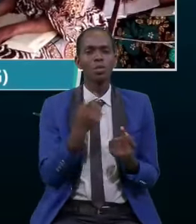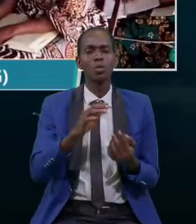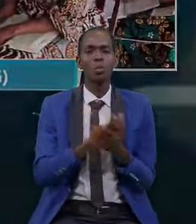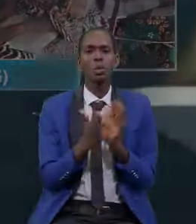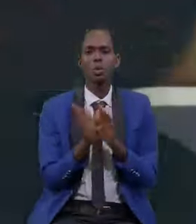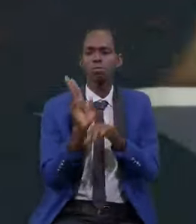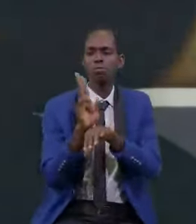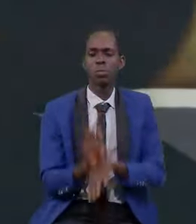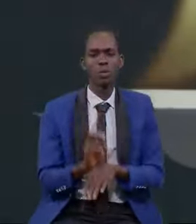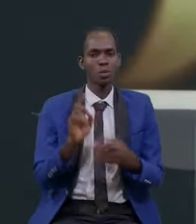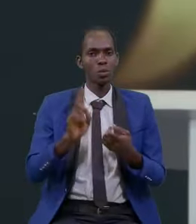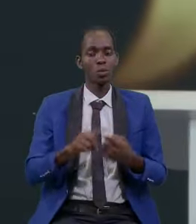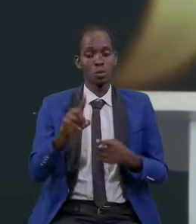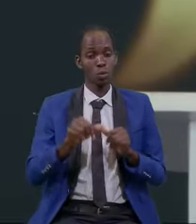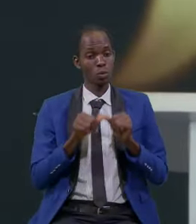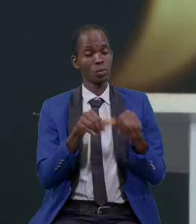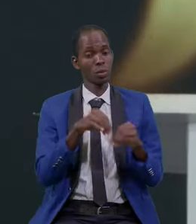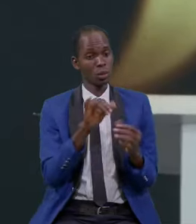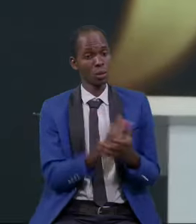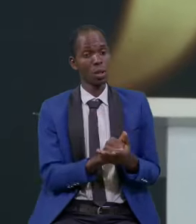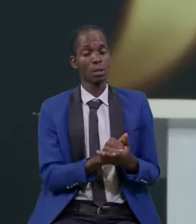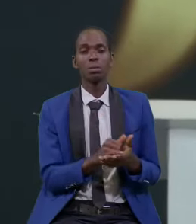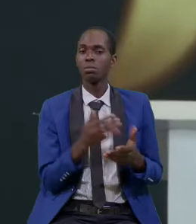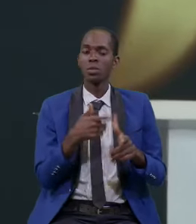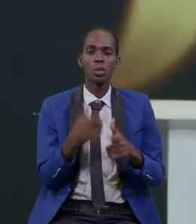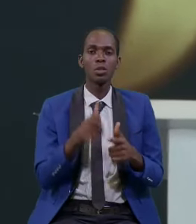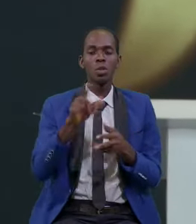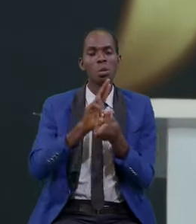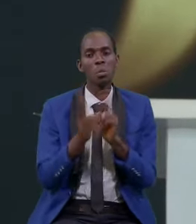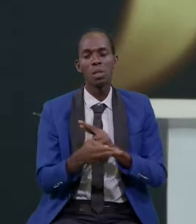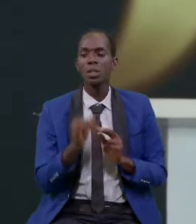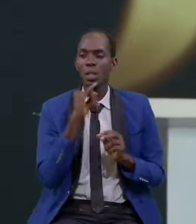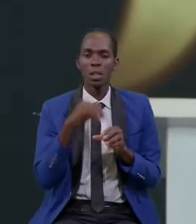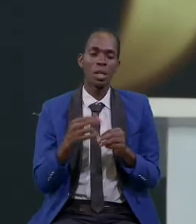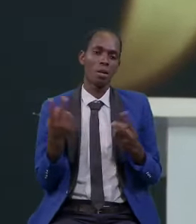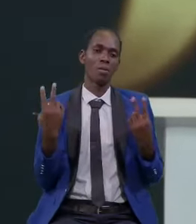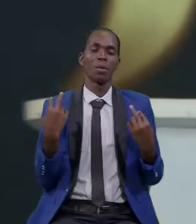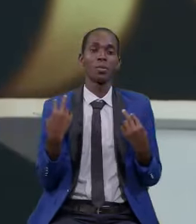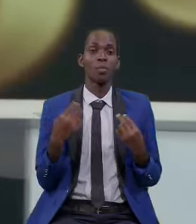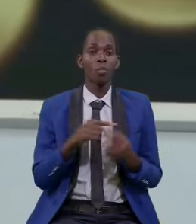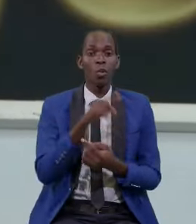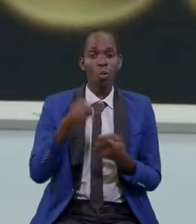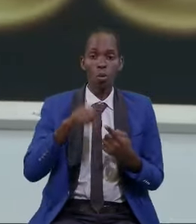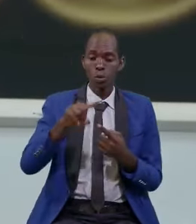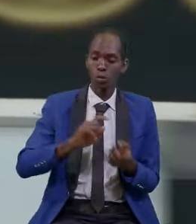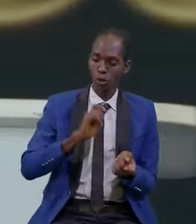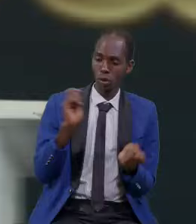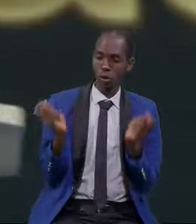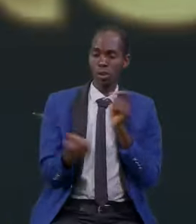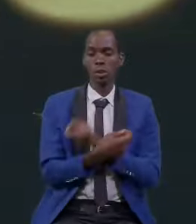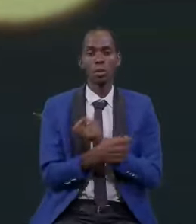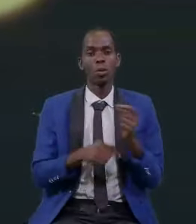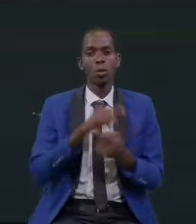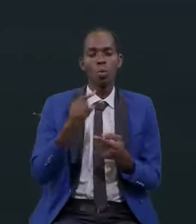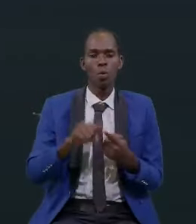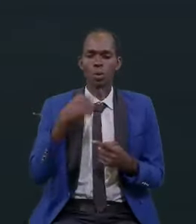that, repentance has no meaning. It's when you turn. It's when you say, all those things I did in the